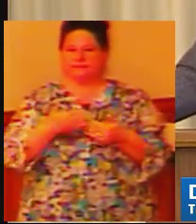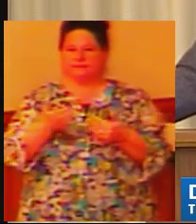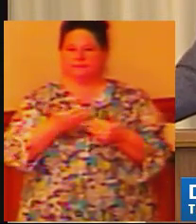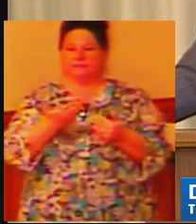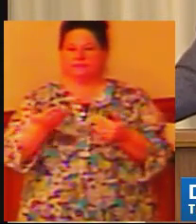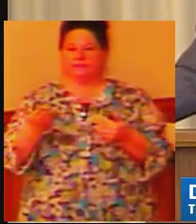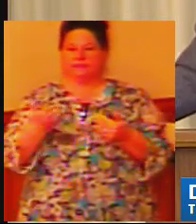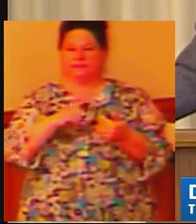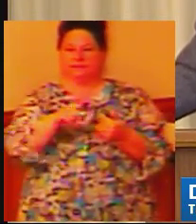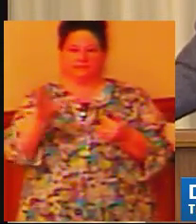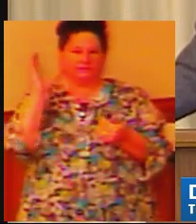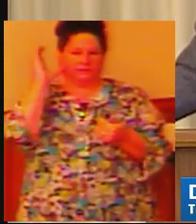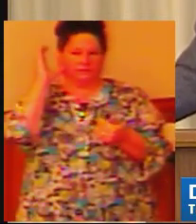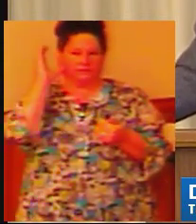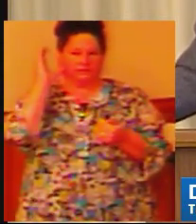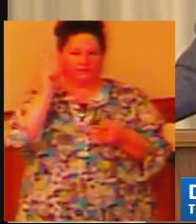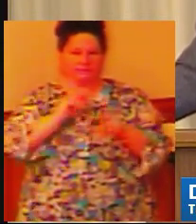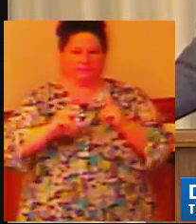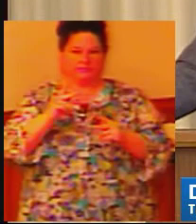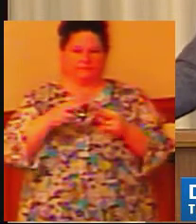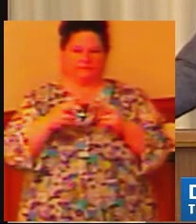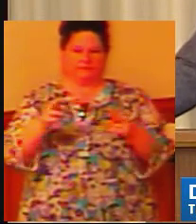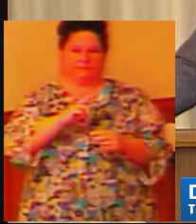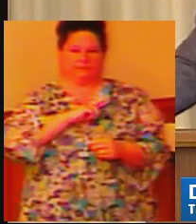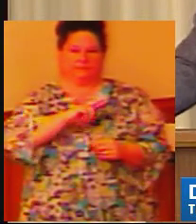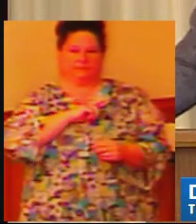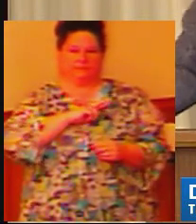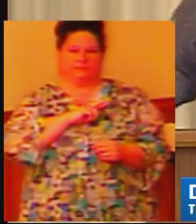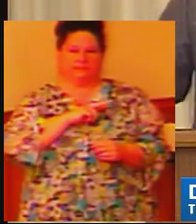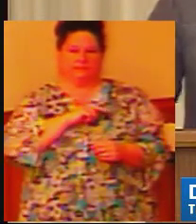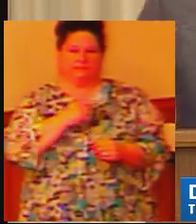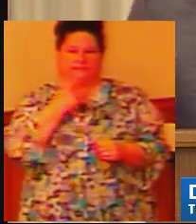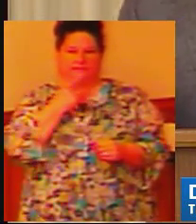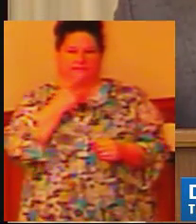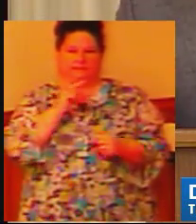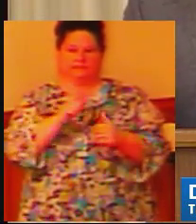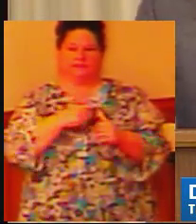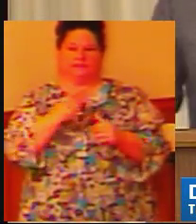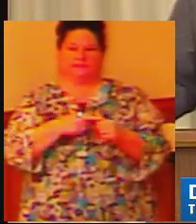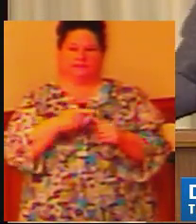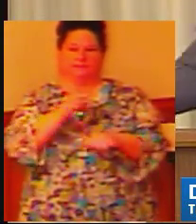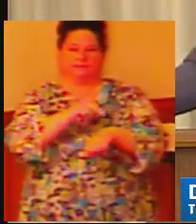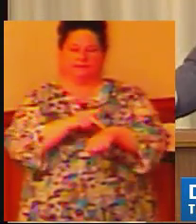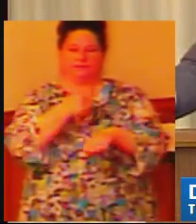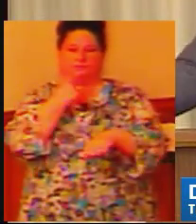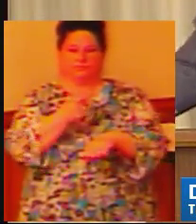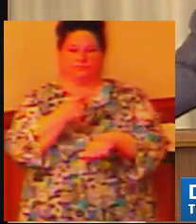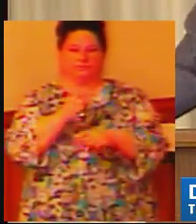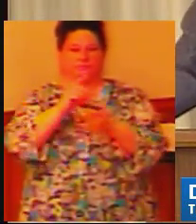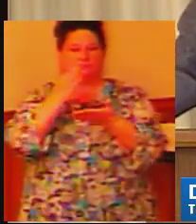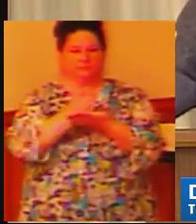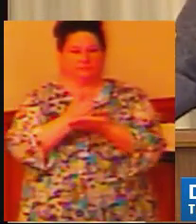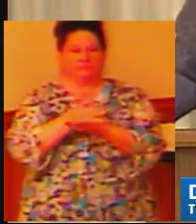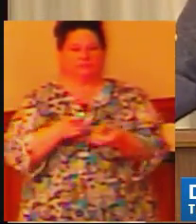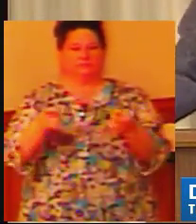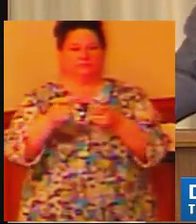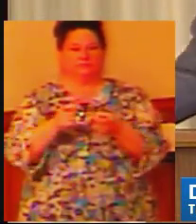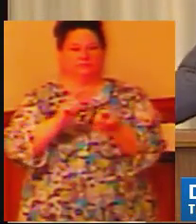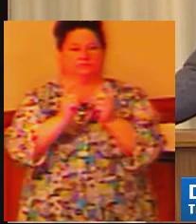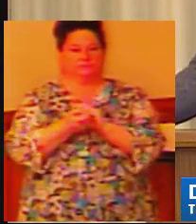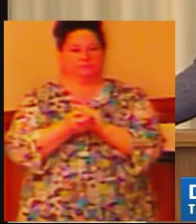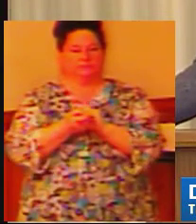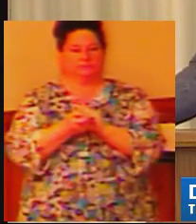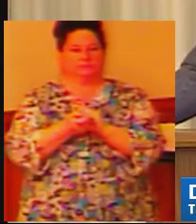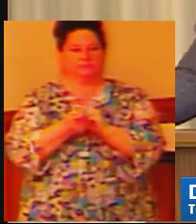that they were told. And these people were very religious. Then Peter said unto them, Repent and be baptized, every one of